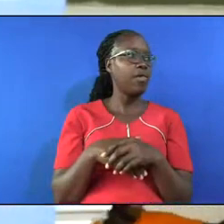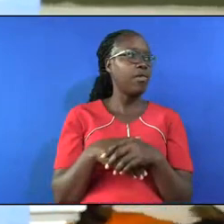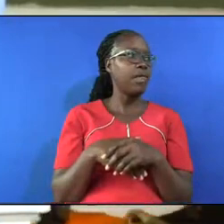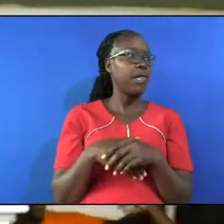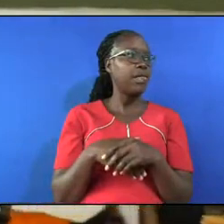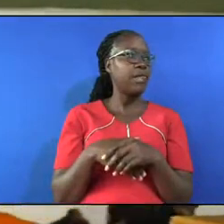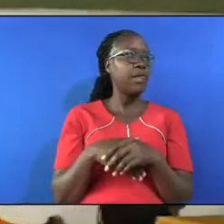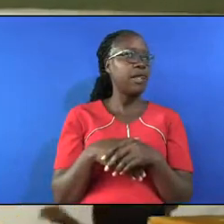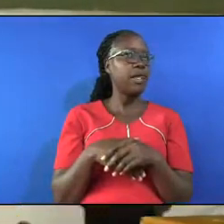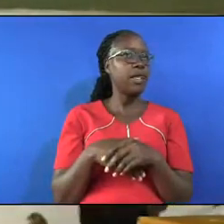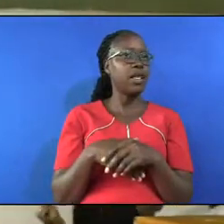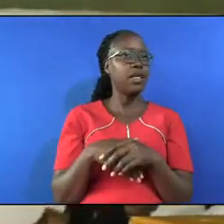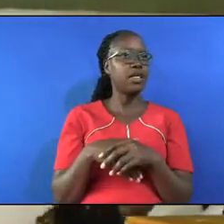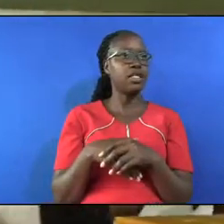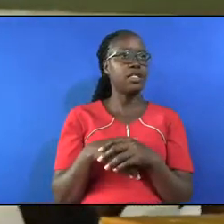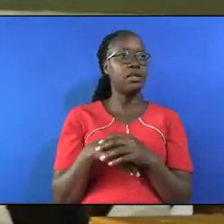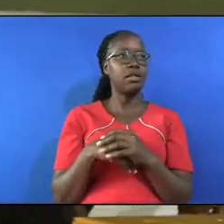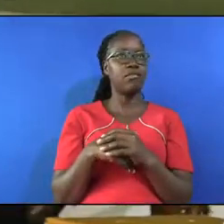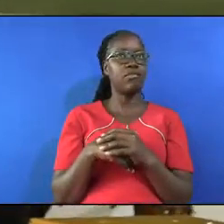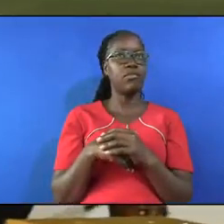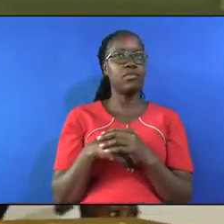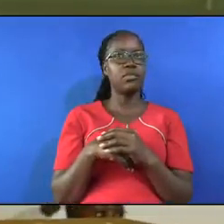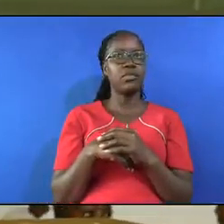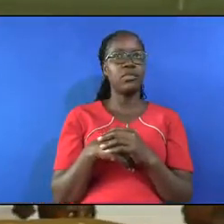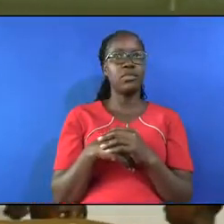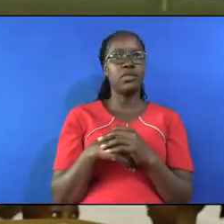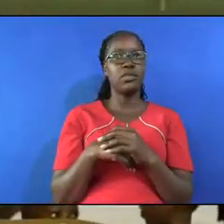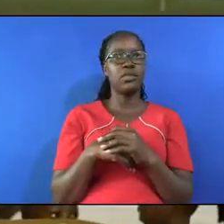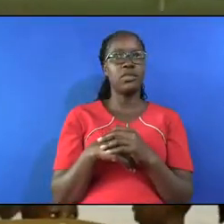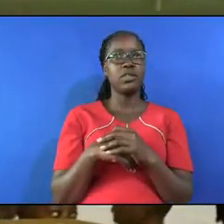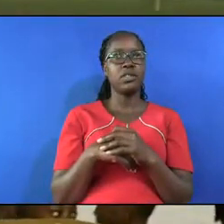You'll read the next one. Okay, let Bruno read this one.